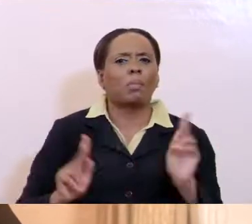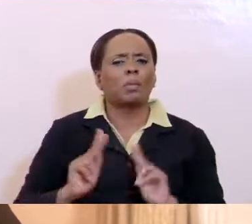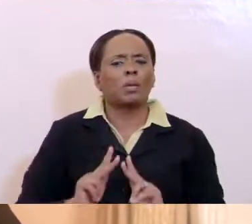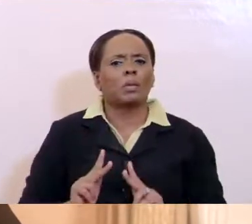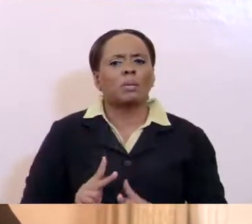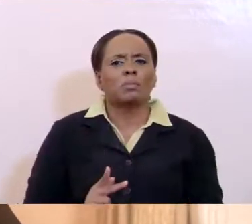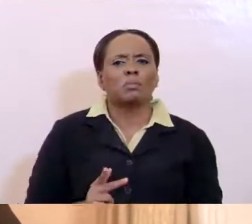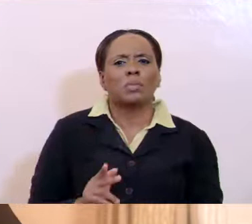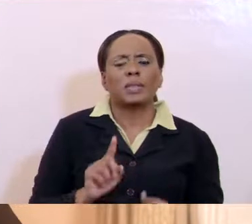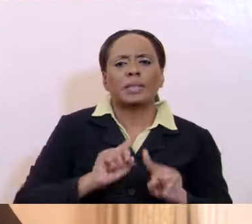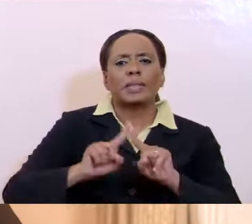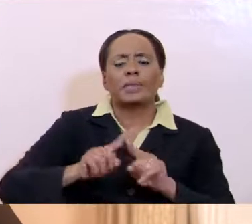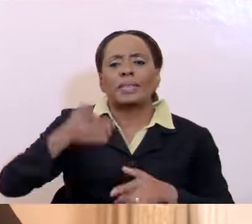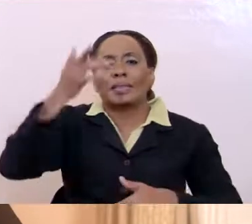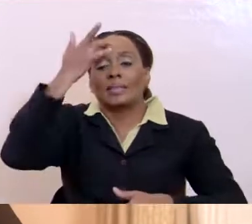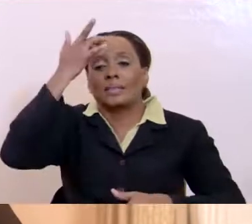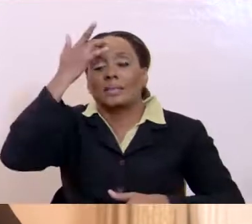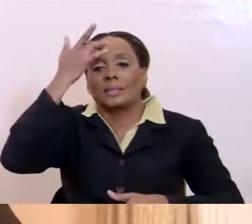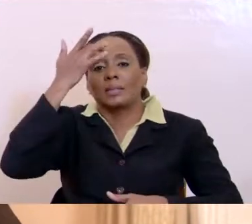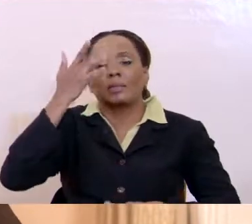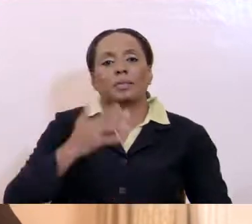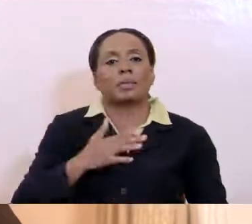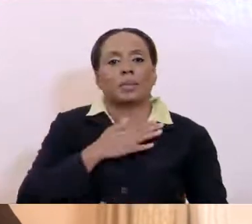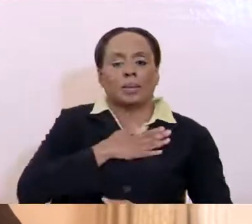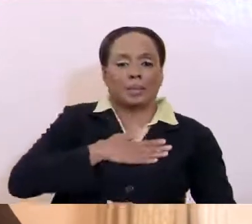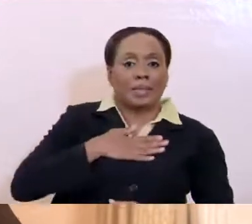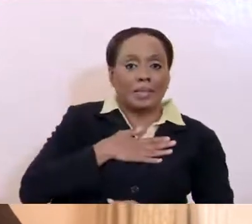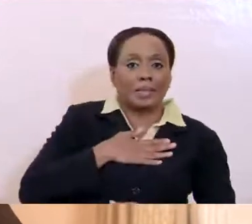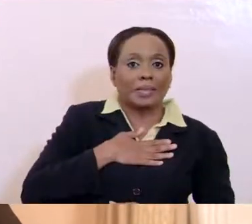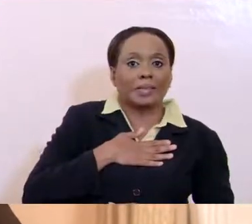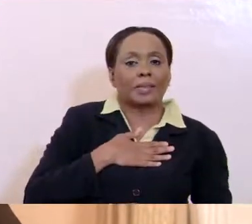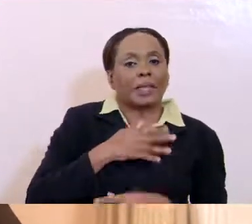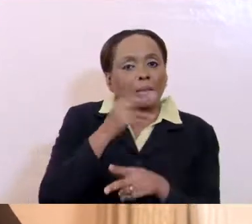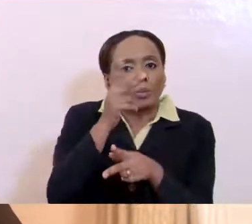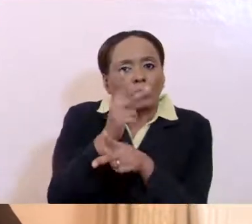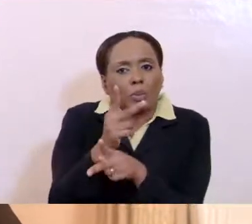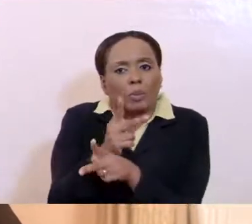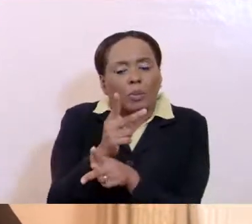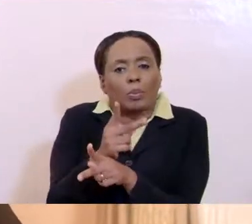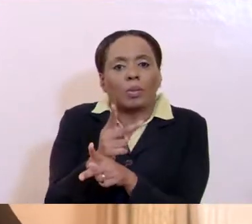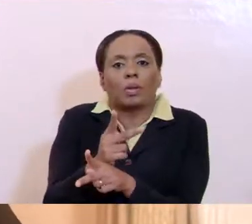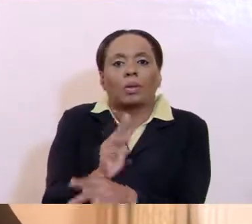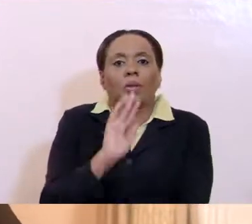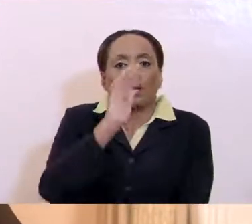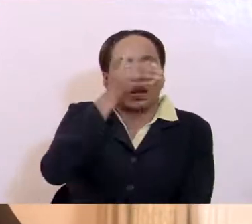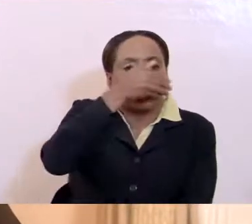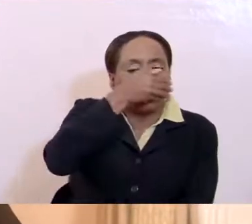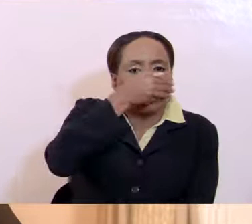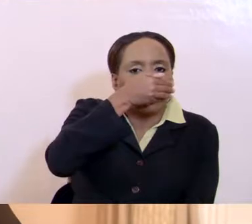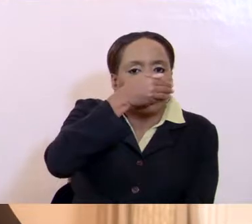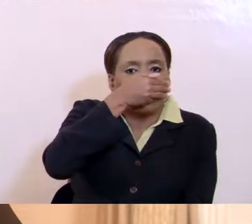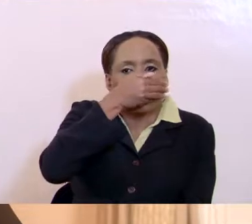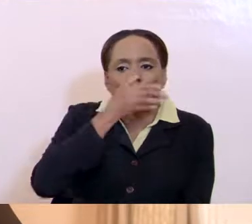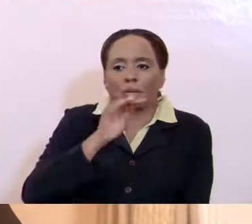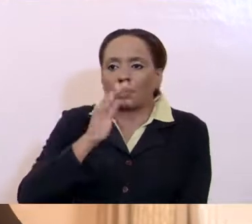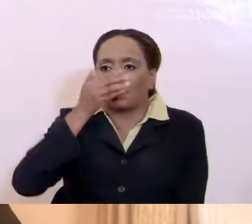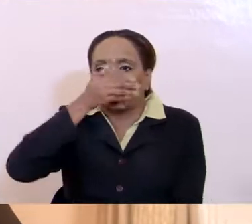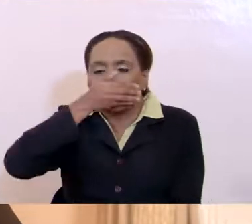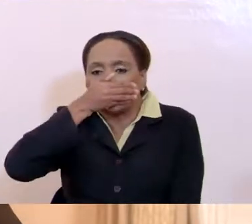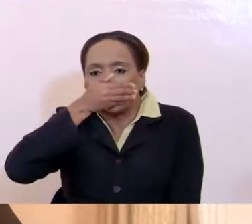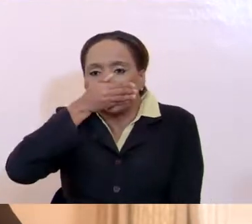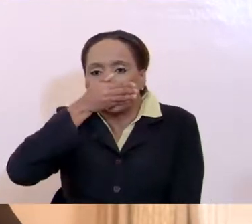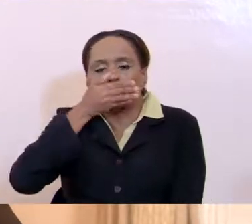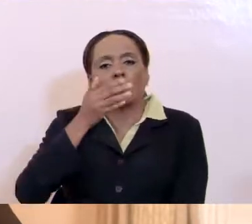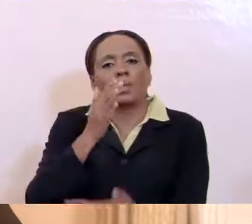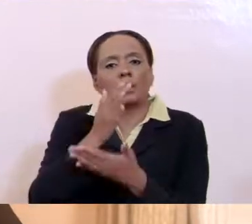non-communicable diseases. Try to exercise great caution. Wear your mask if possible. Maintain